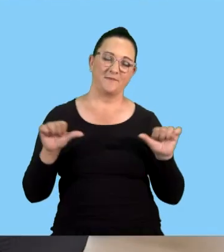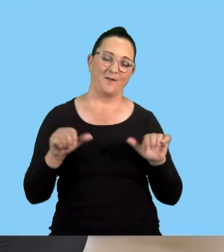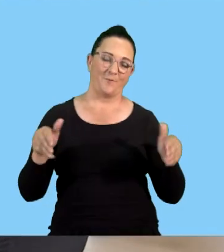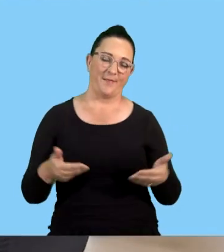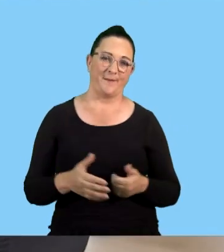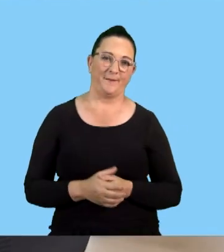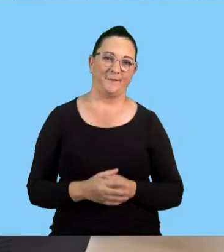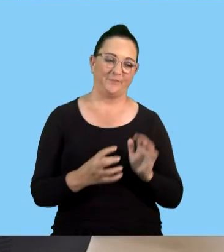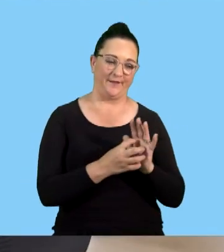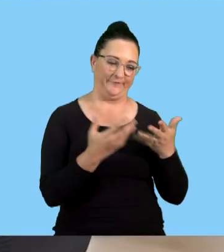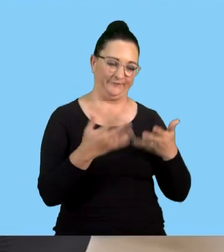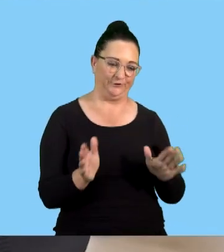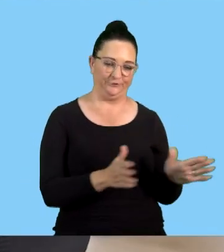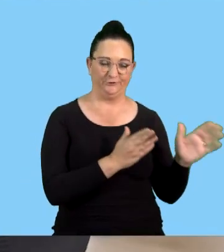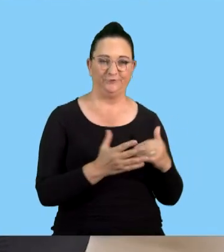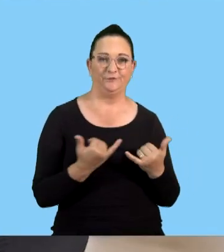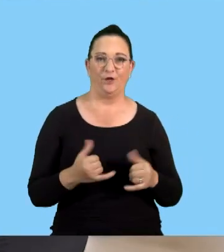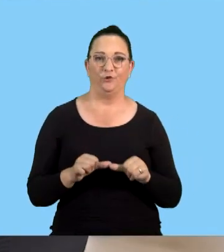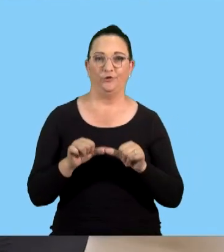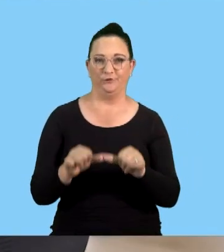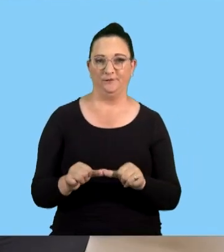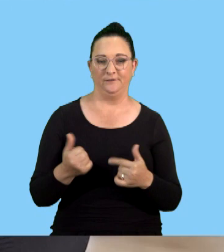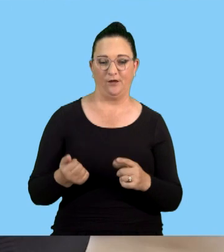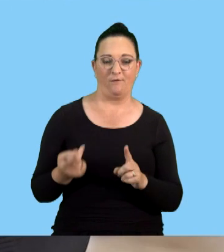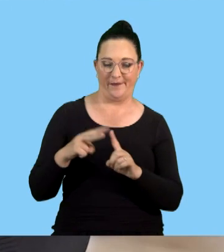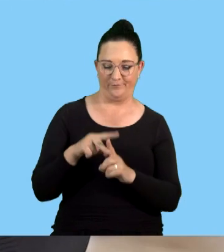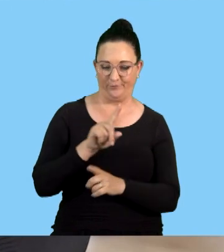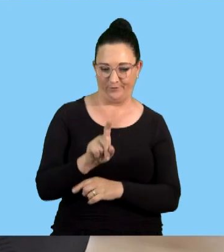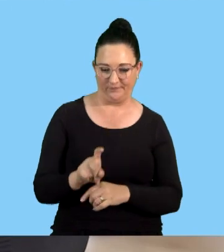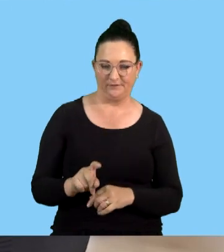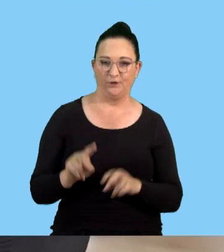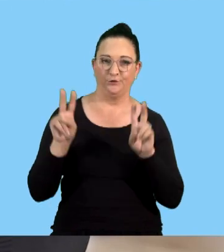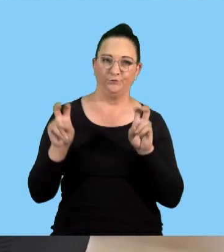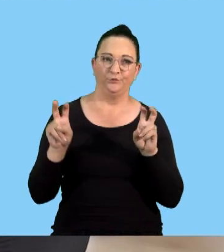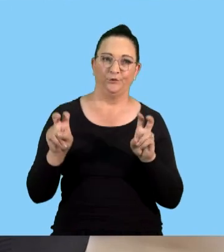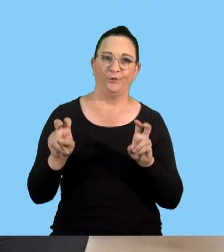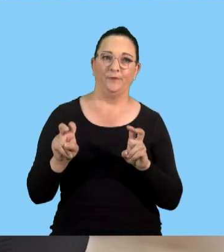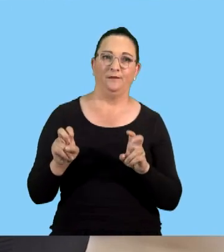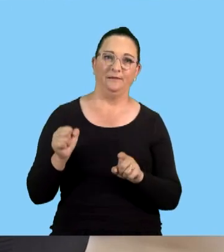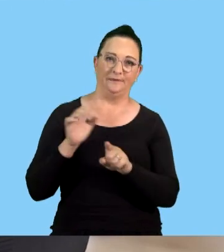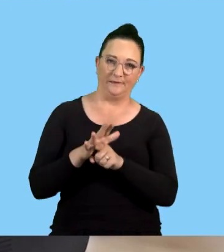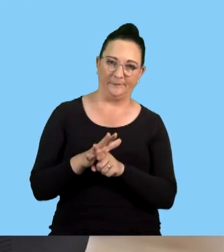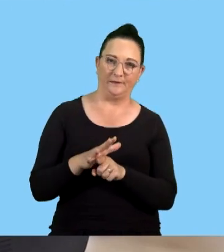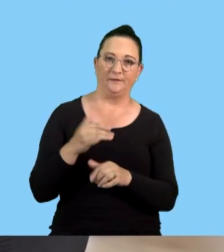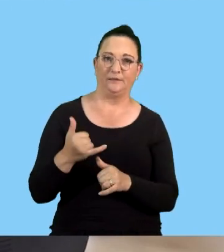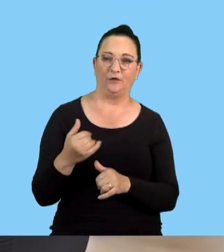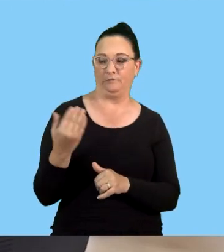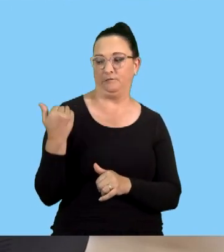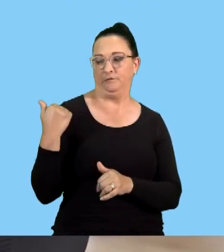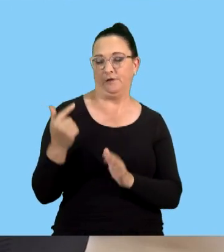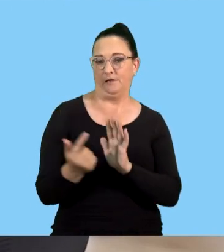All right, welcome back from an ad break. We will continue with our application questions under the topic impact of